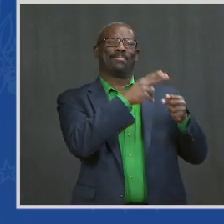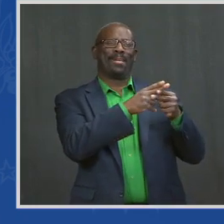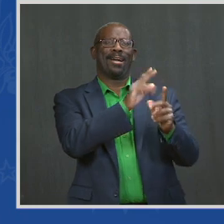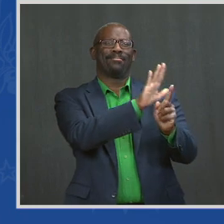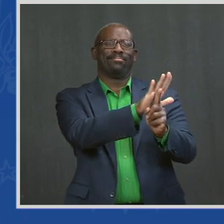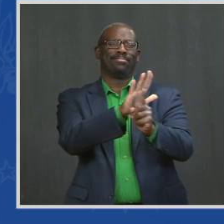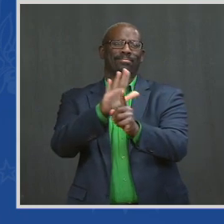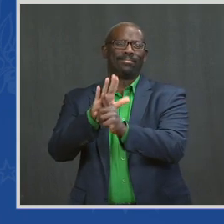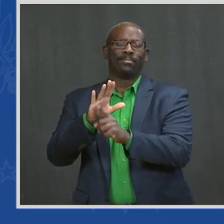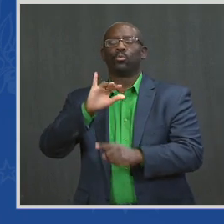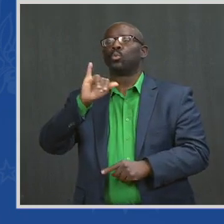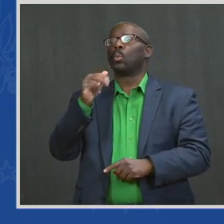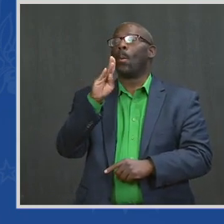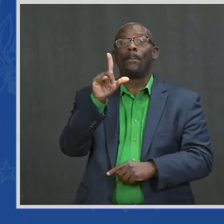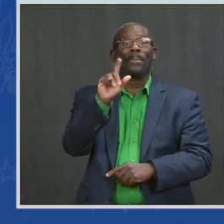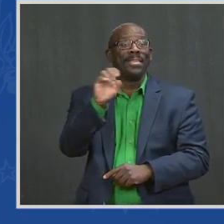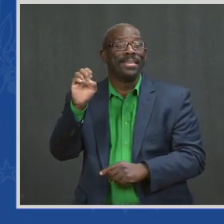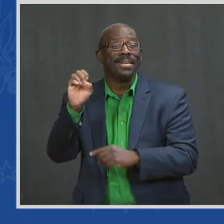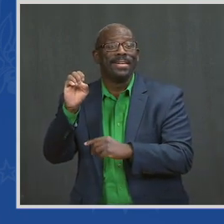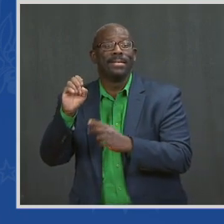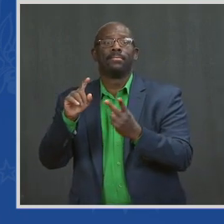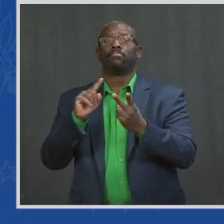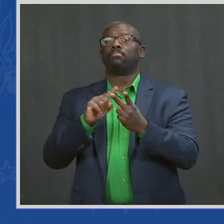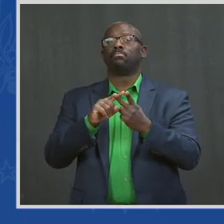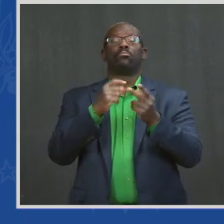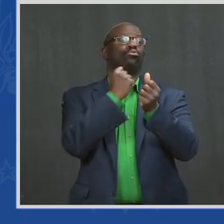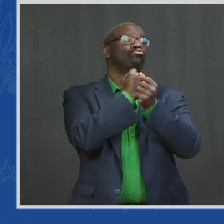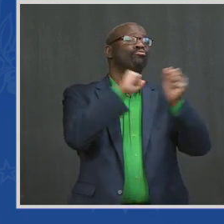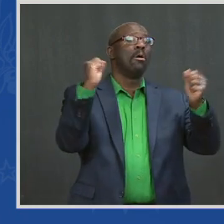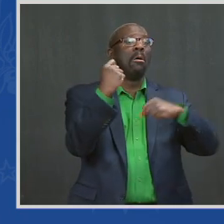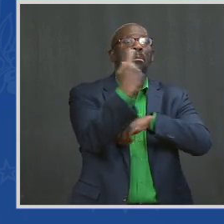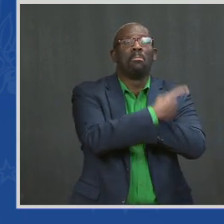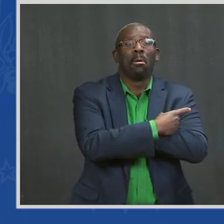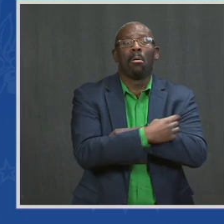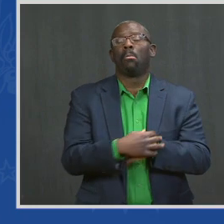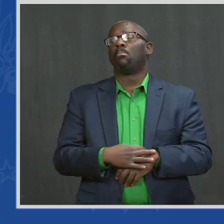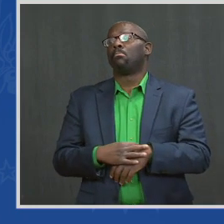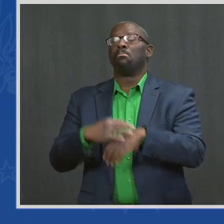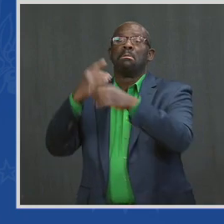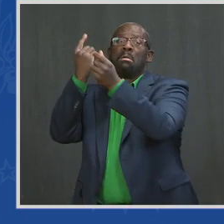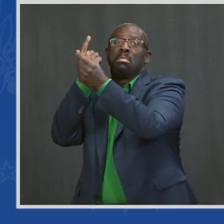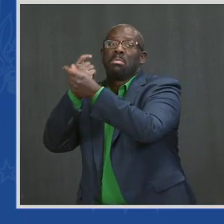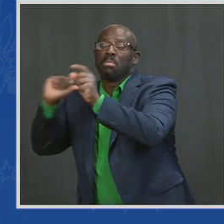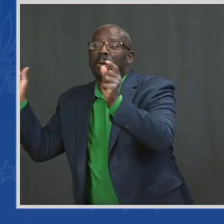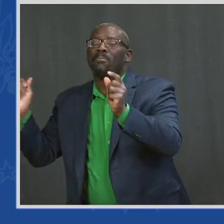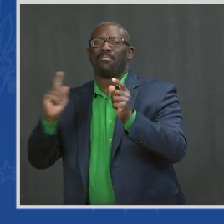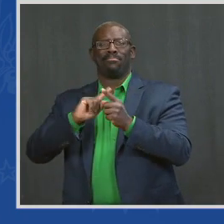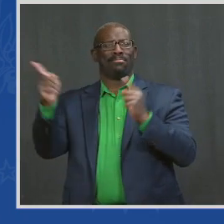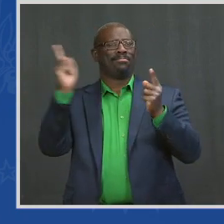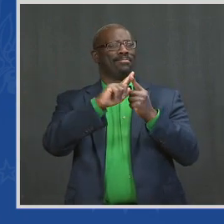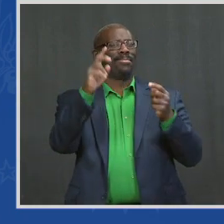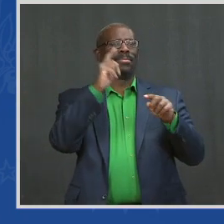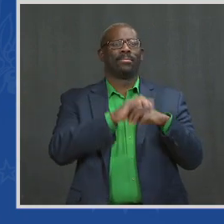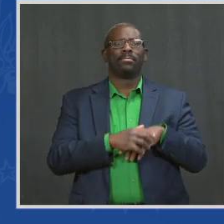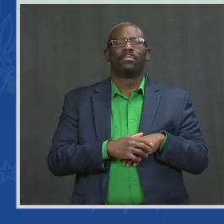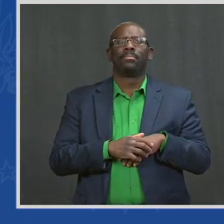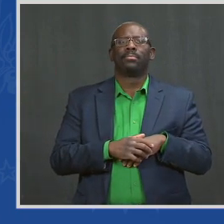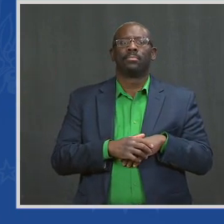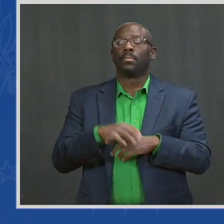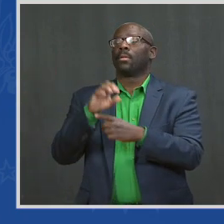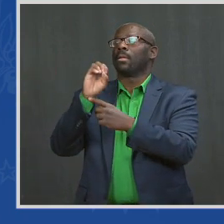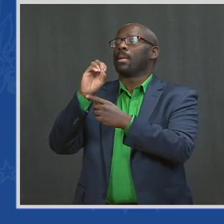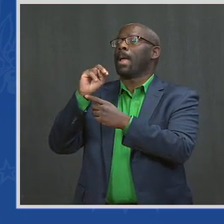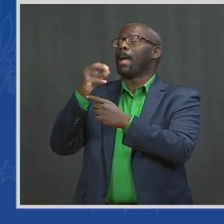Day, Liberation Day, Emancipation Day, and today, a national